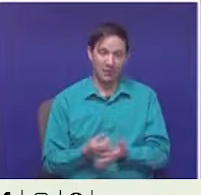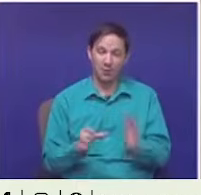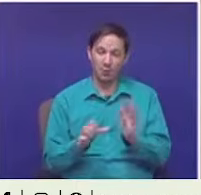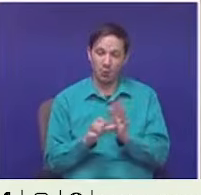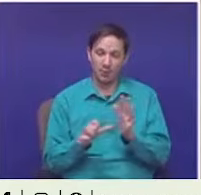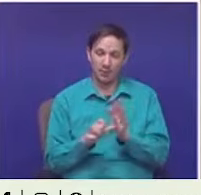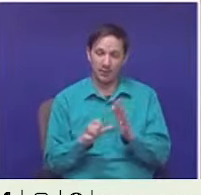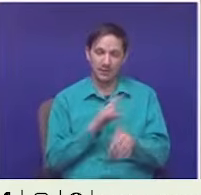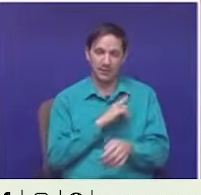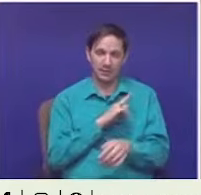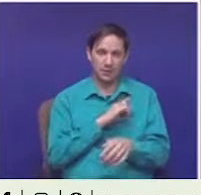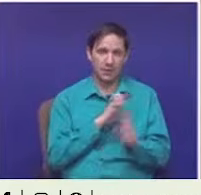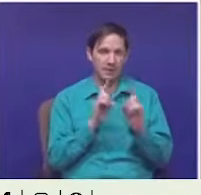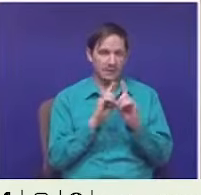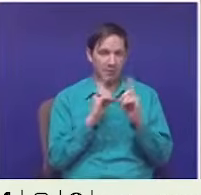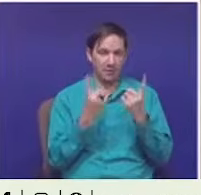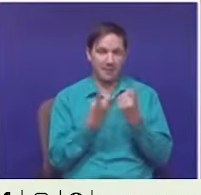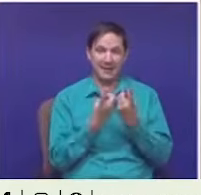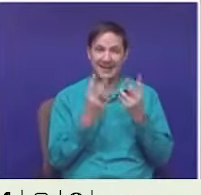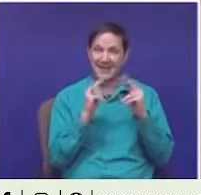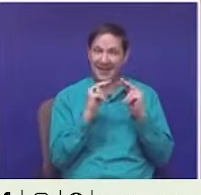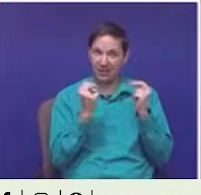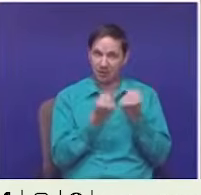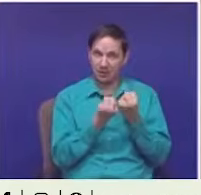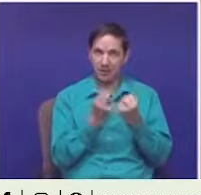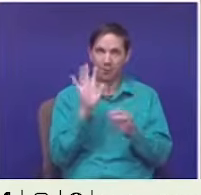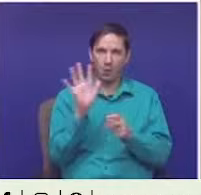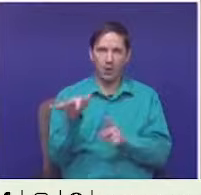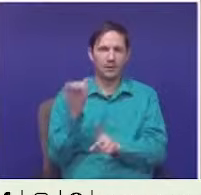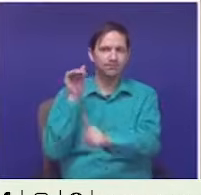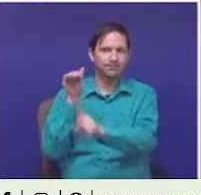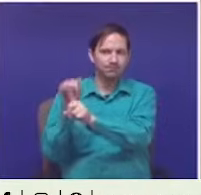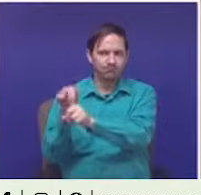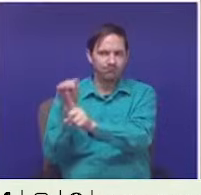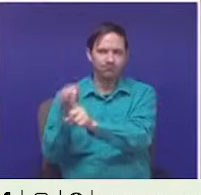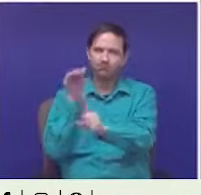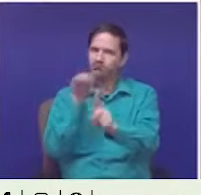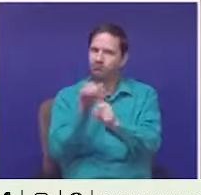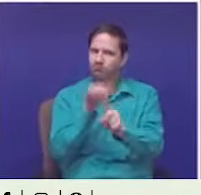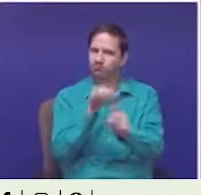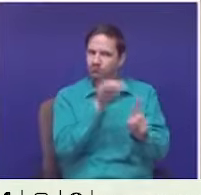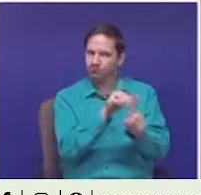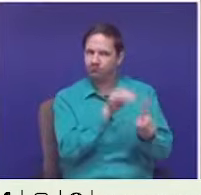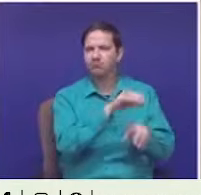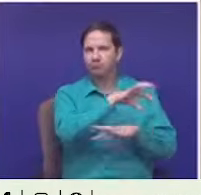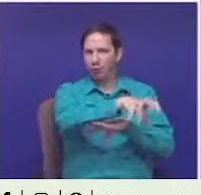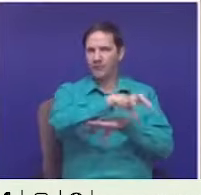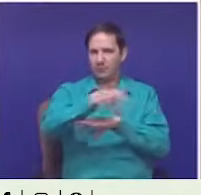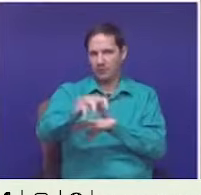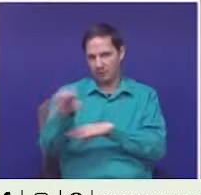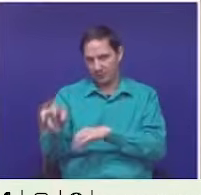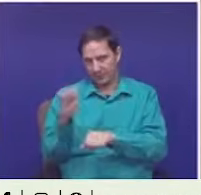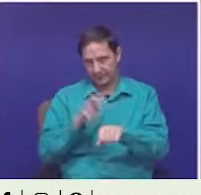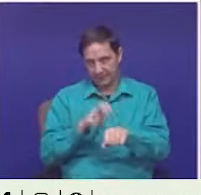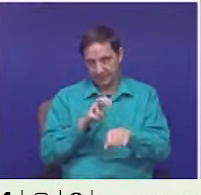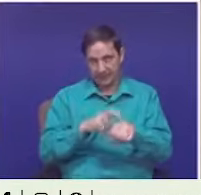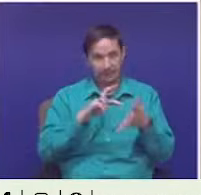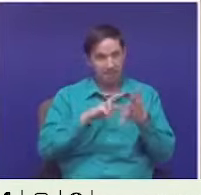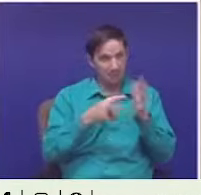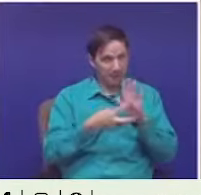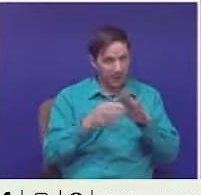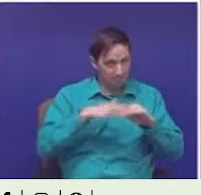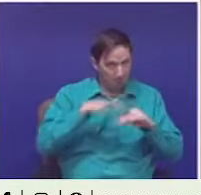the department will continue to press provinces to strengthen the following. Number 1, planning. Number